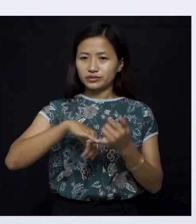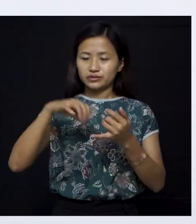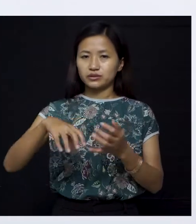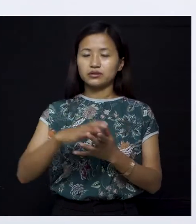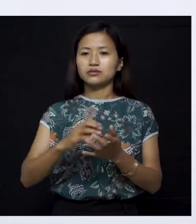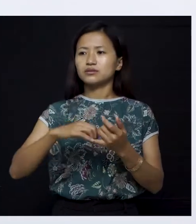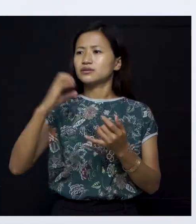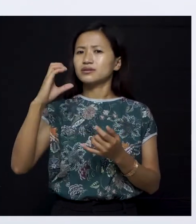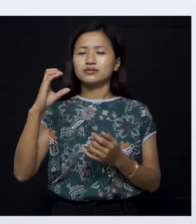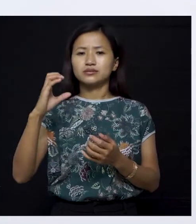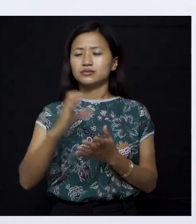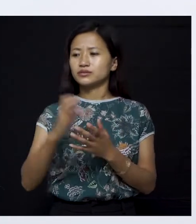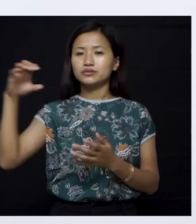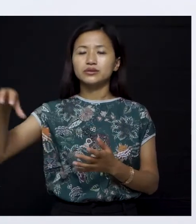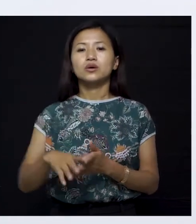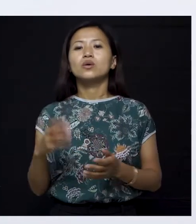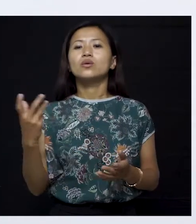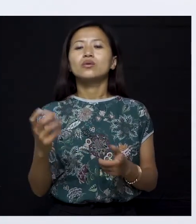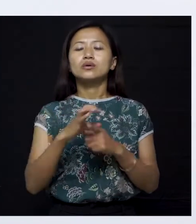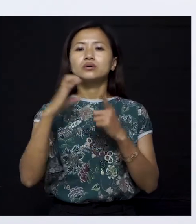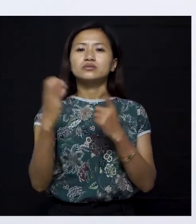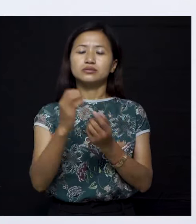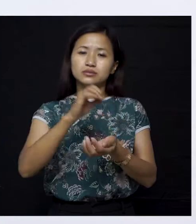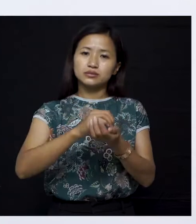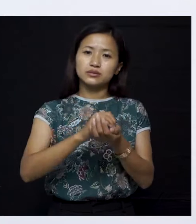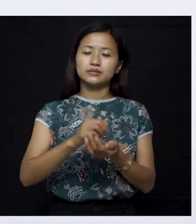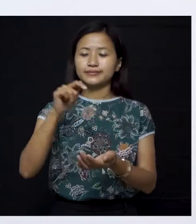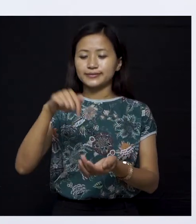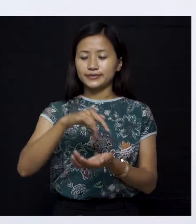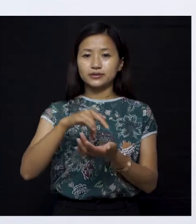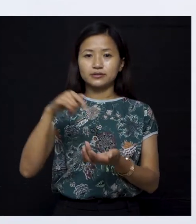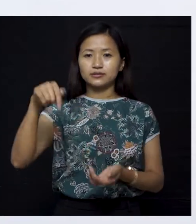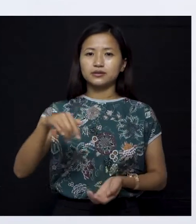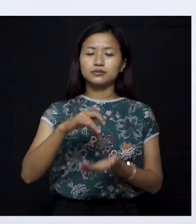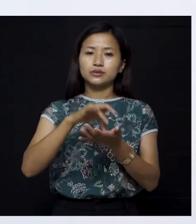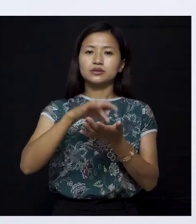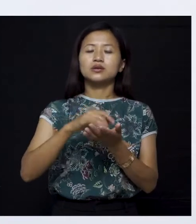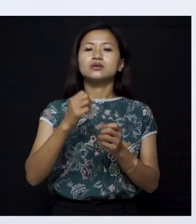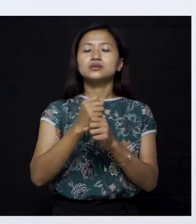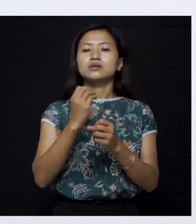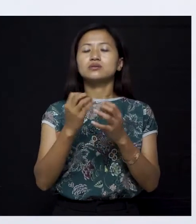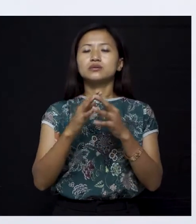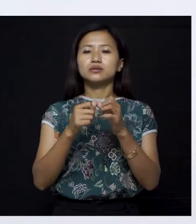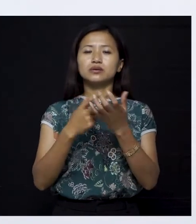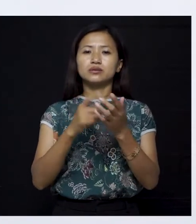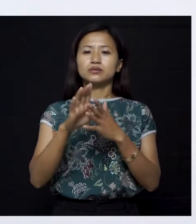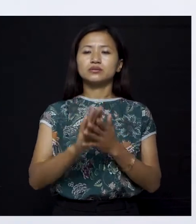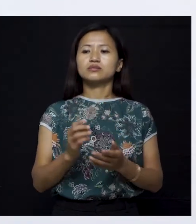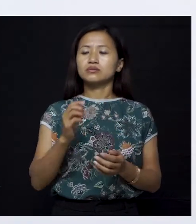some particular places where culture is preserved. And even this place called Galway is a place known for